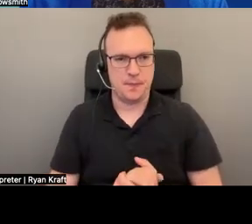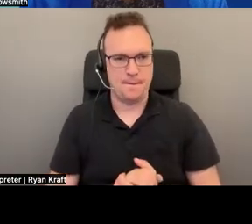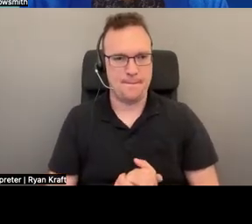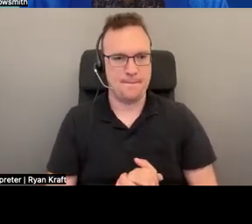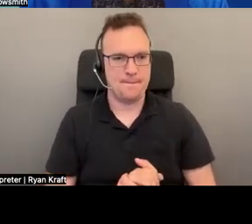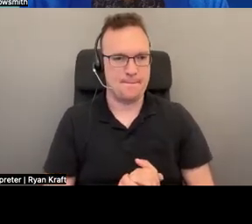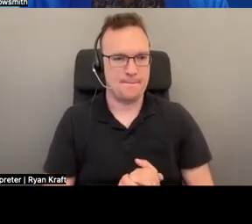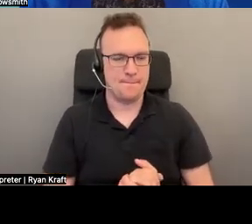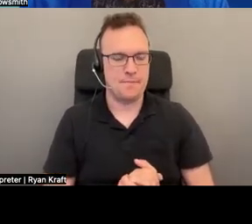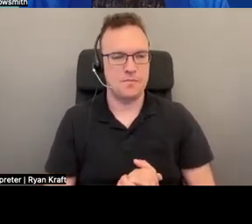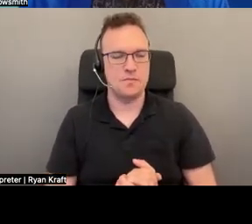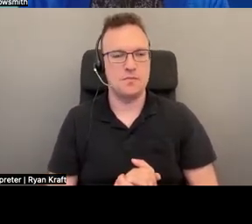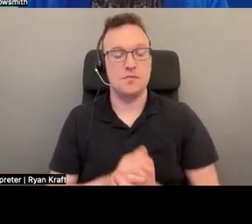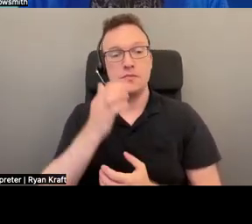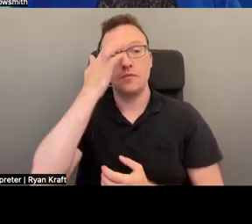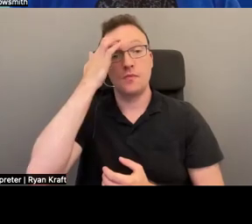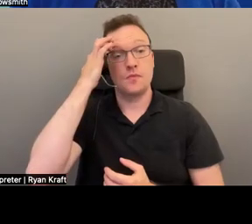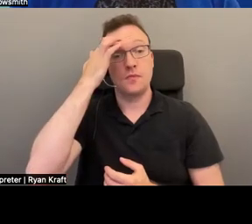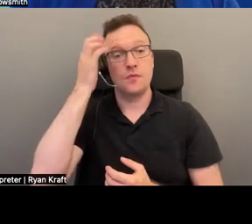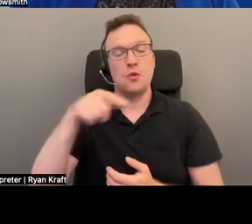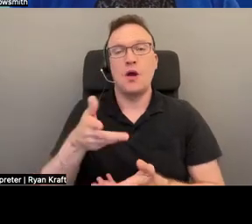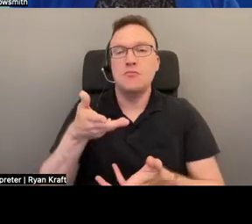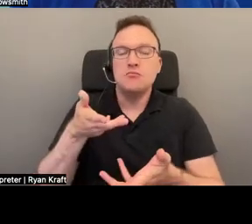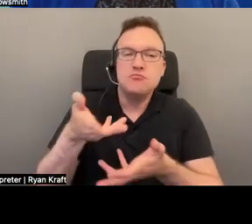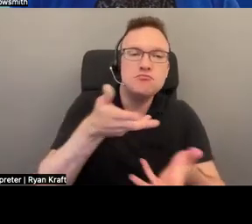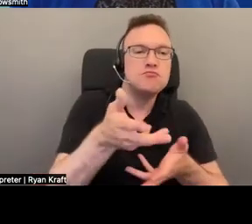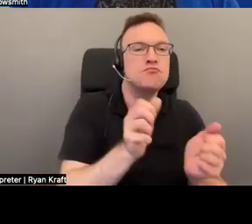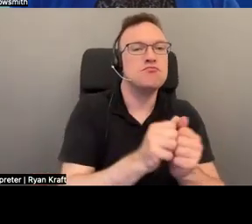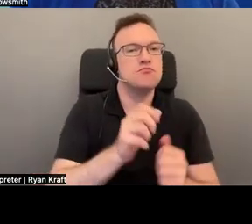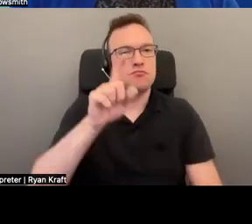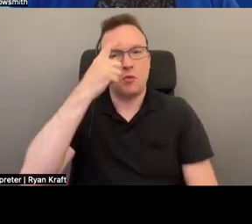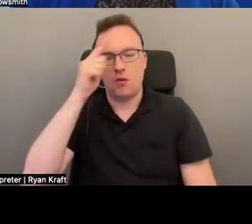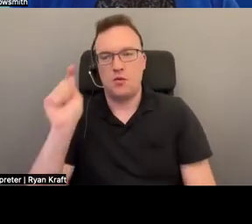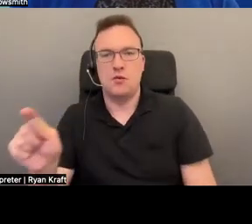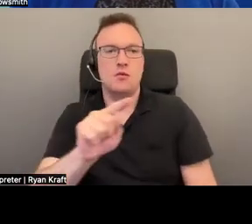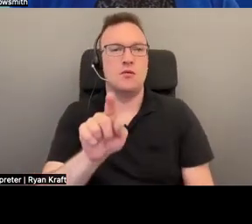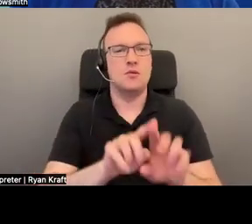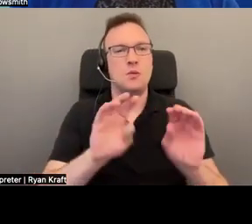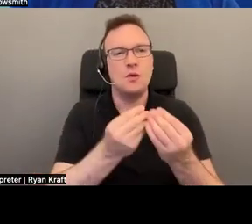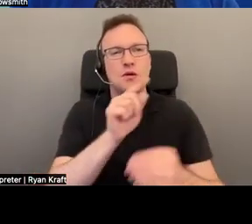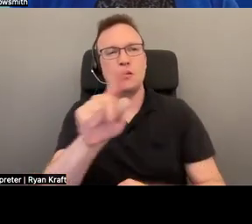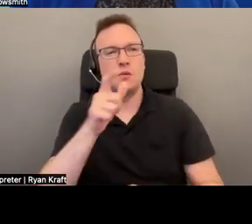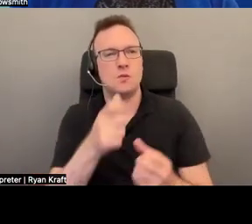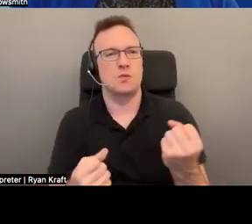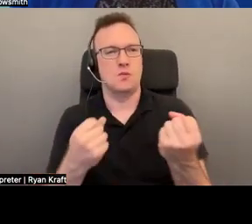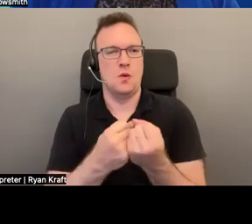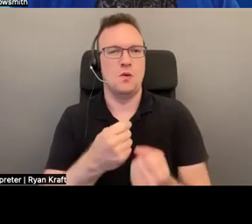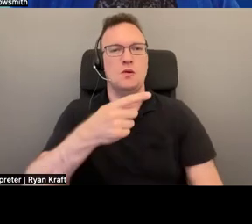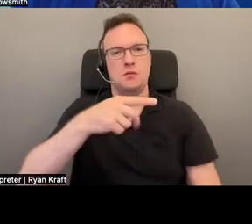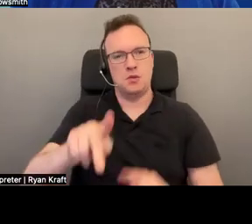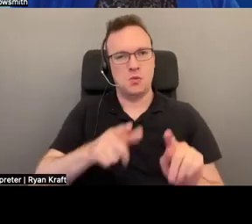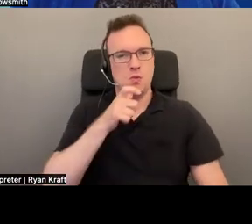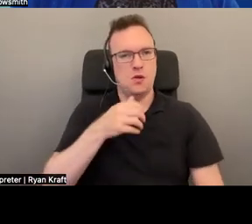So we have talked to employers and organizations that support persons with disabilities. We've created